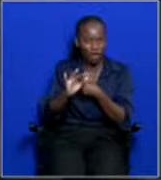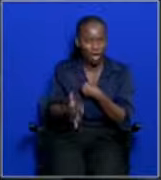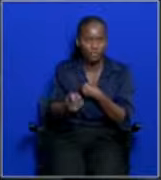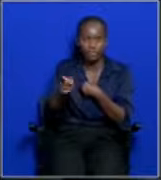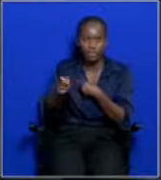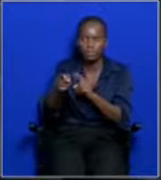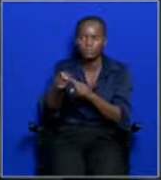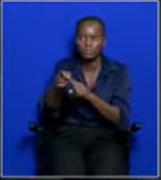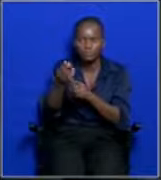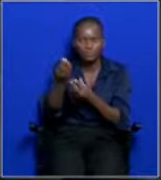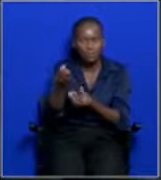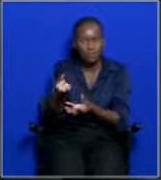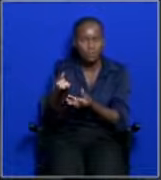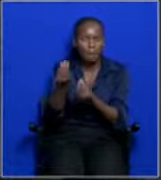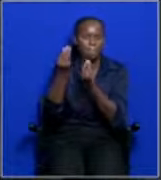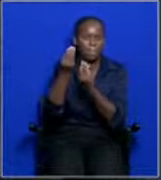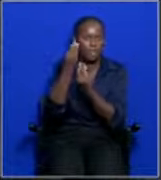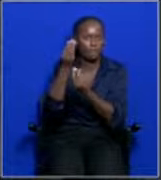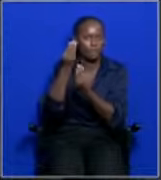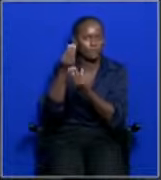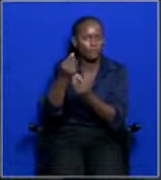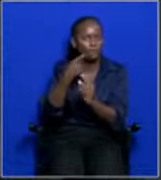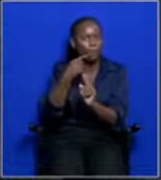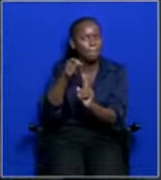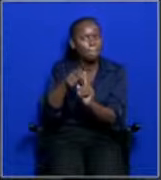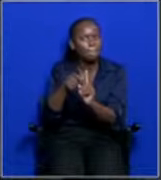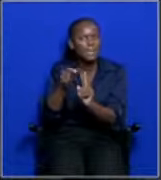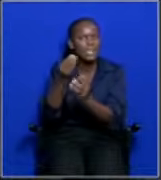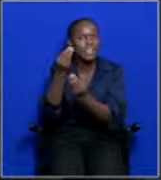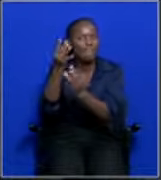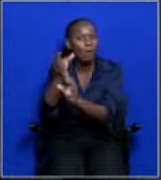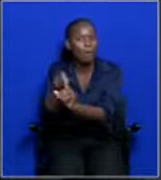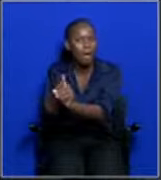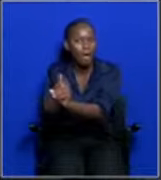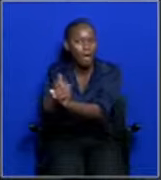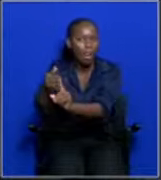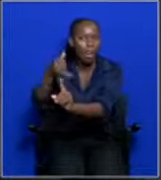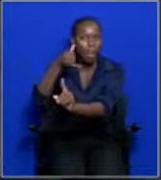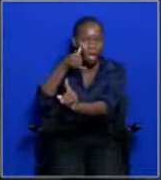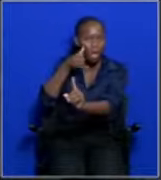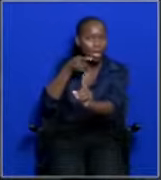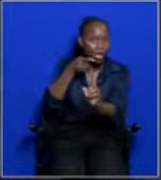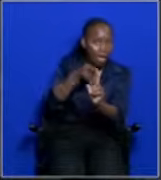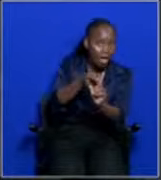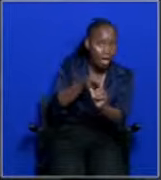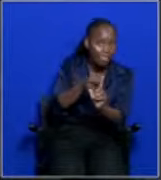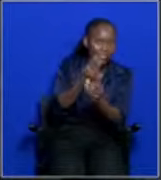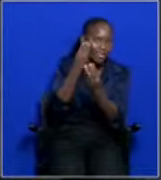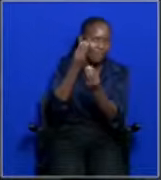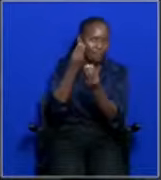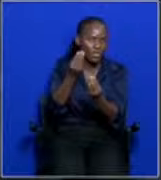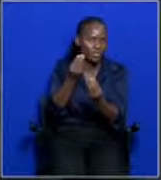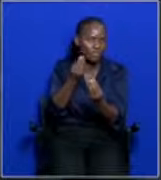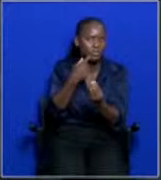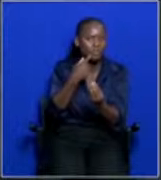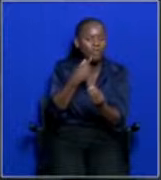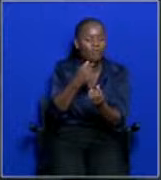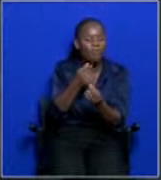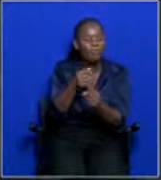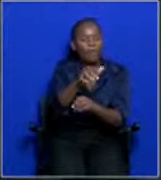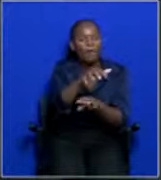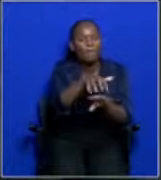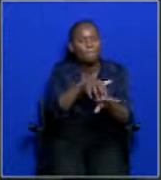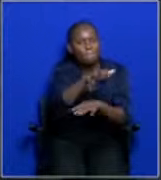property at a certain place or plot. Now, that seems